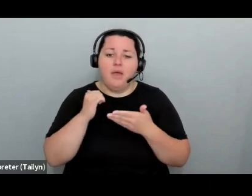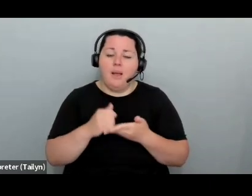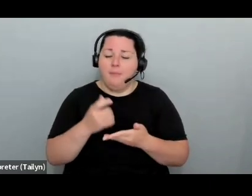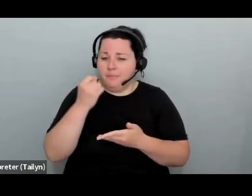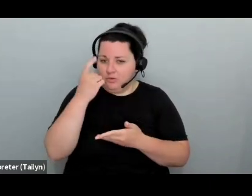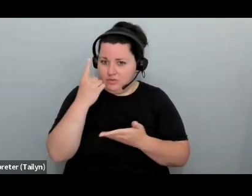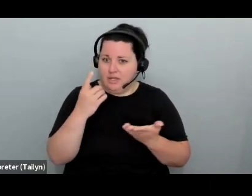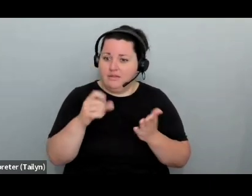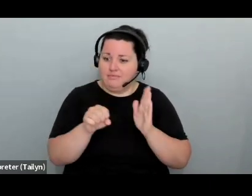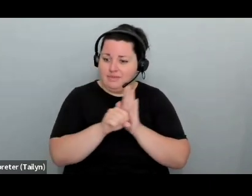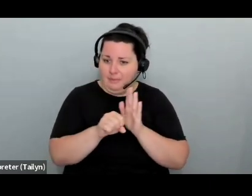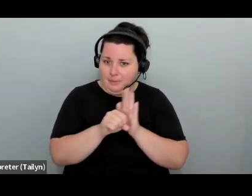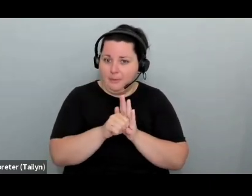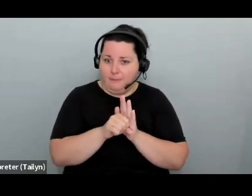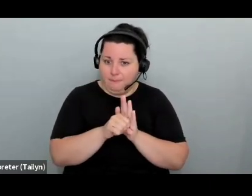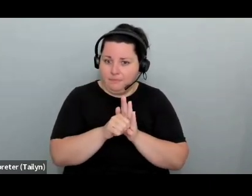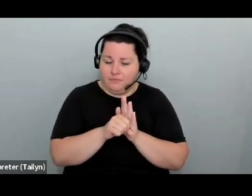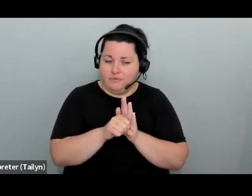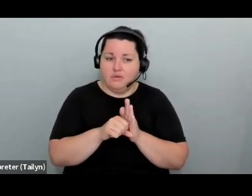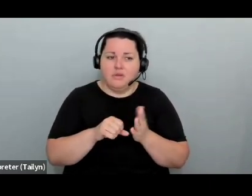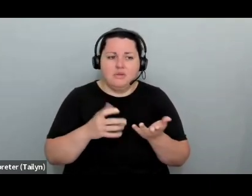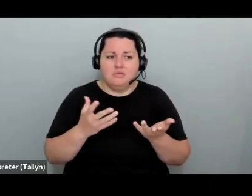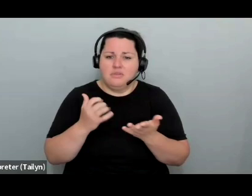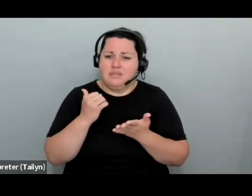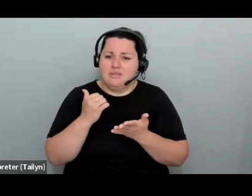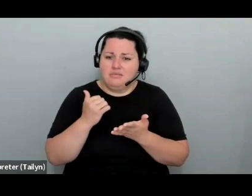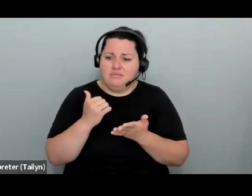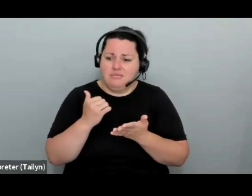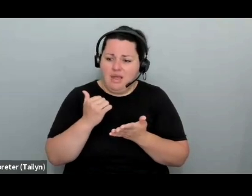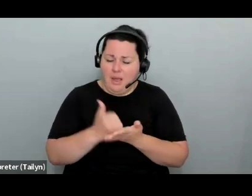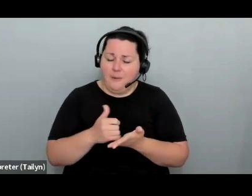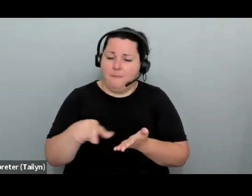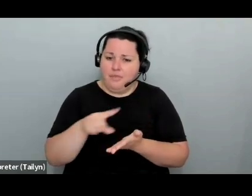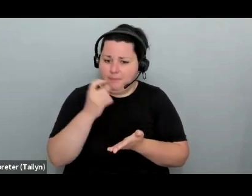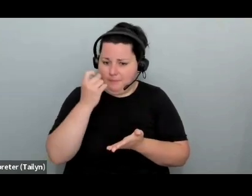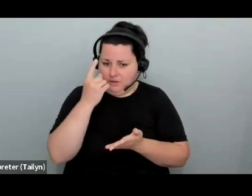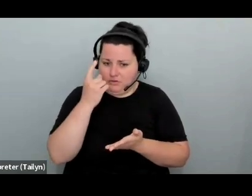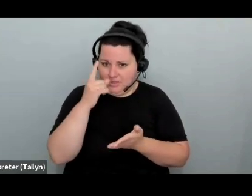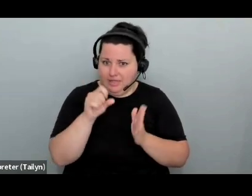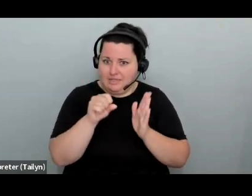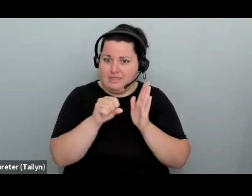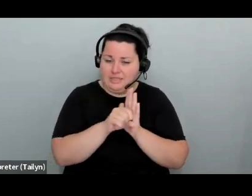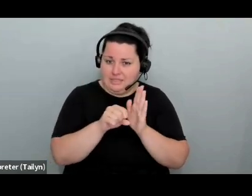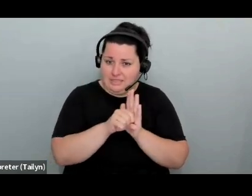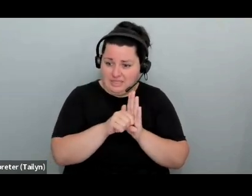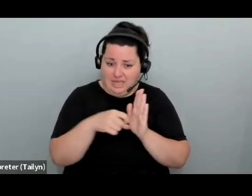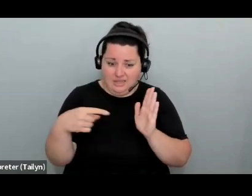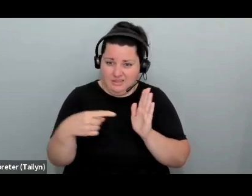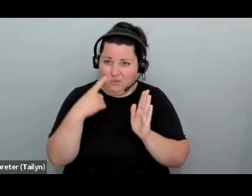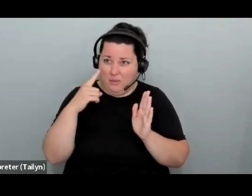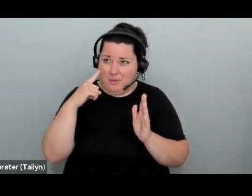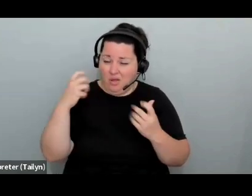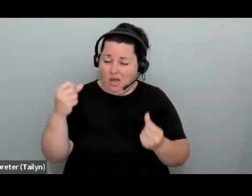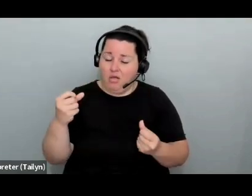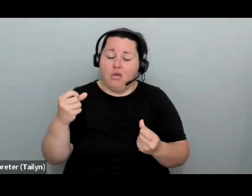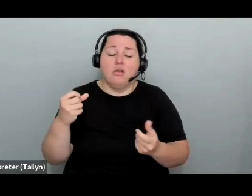signs and symptoms, as Susie mentioned, as Terry mentioned, helping them to understand the signs and symptoms of mental health, so that when